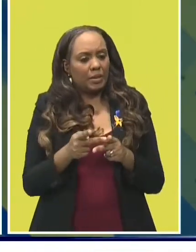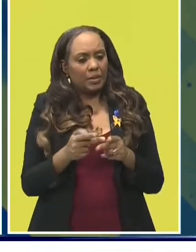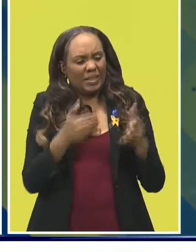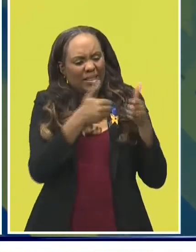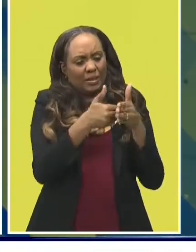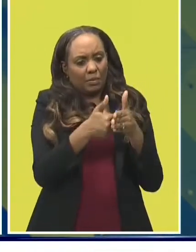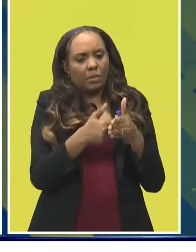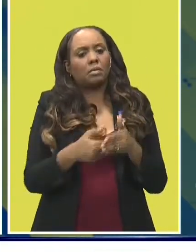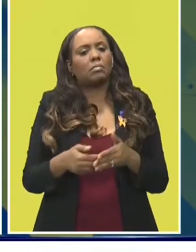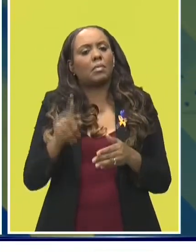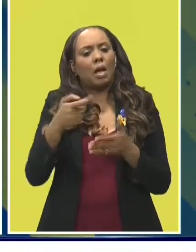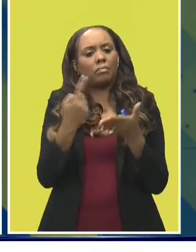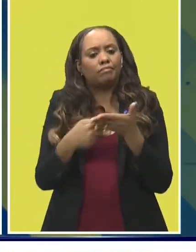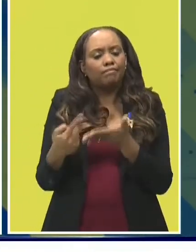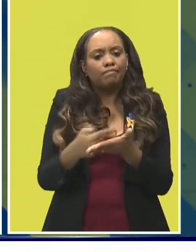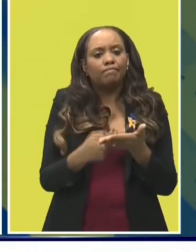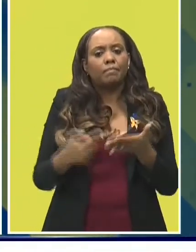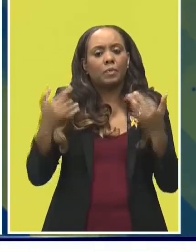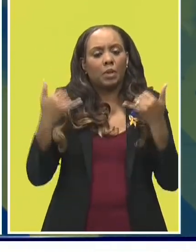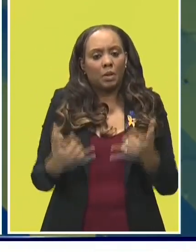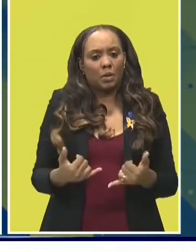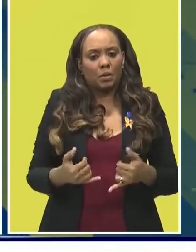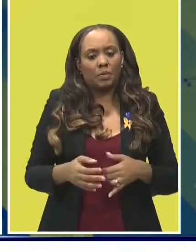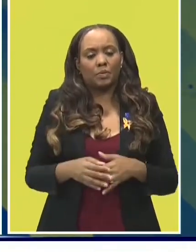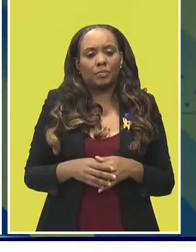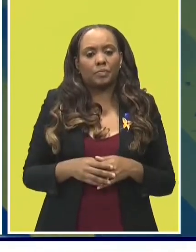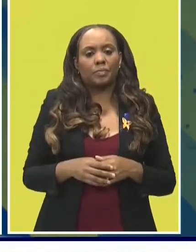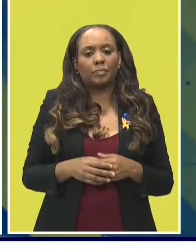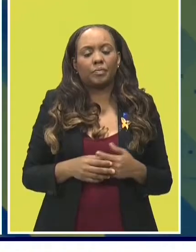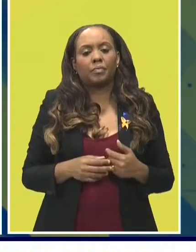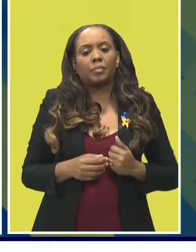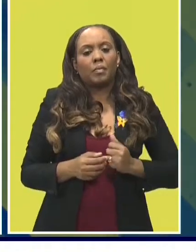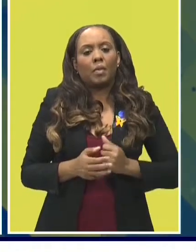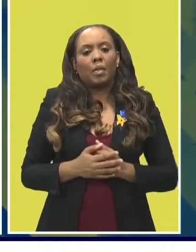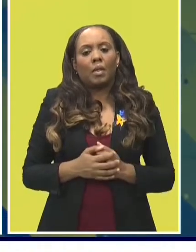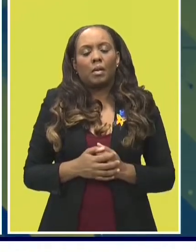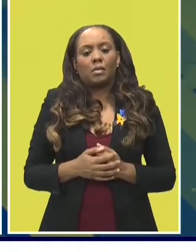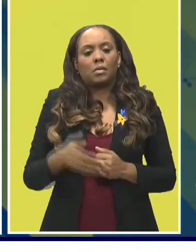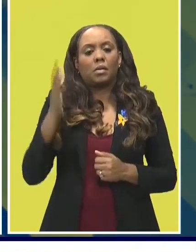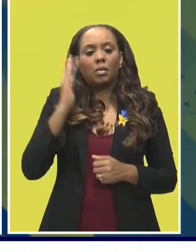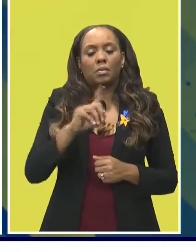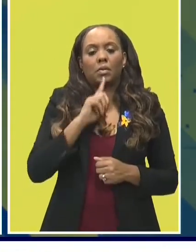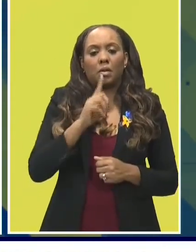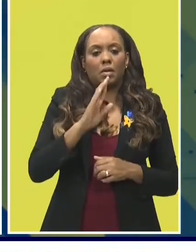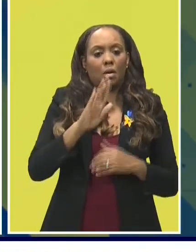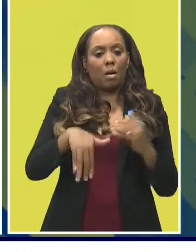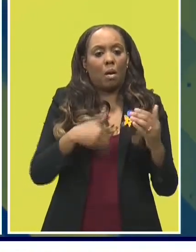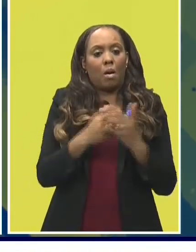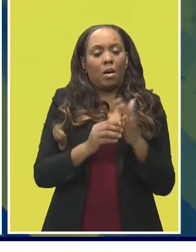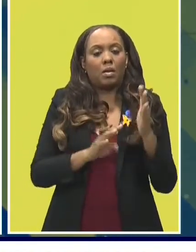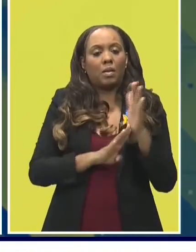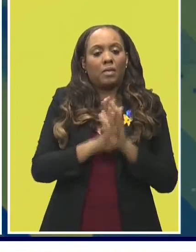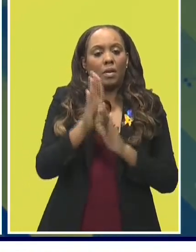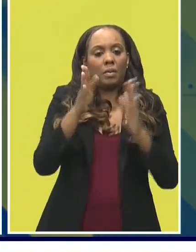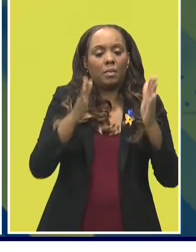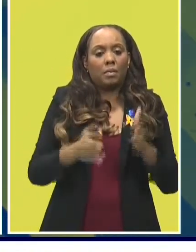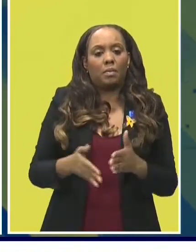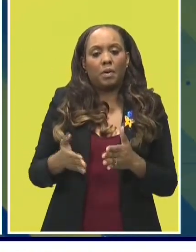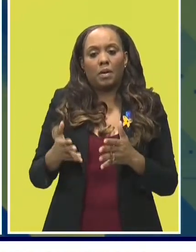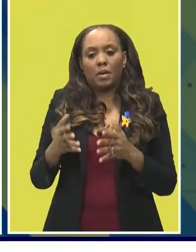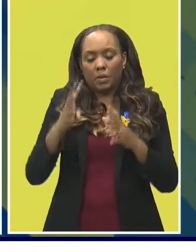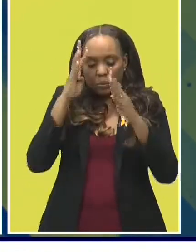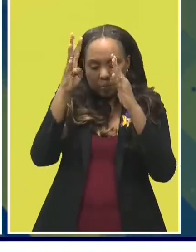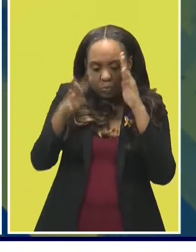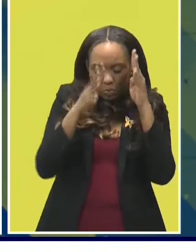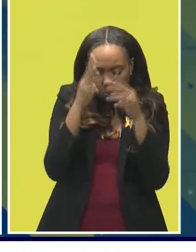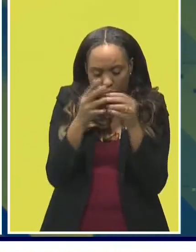and all of that has to be taken into consideration. And I'm sure from a planning perspective, they're going to ensure that the developers in the area collaborate and on